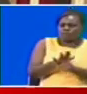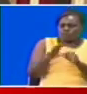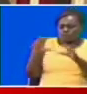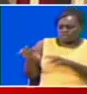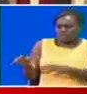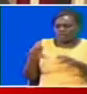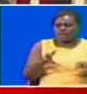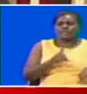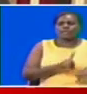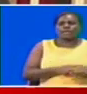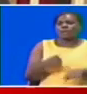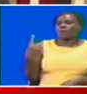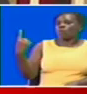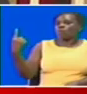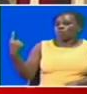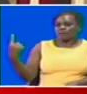the